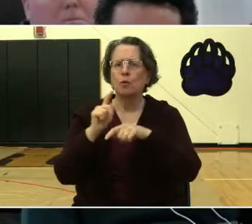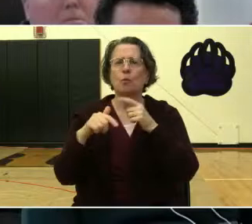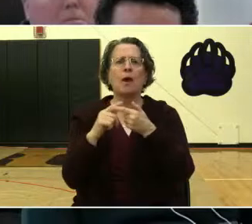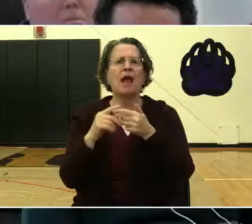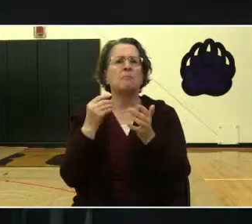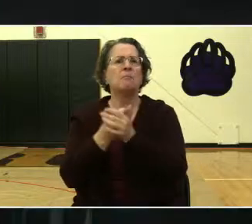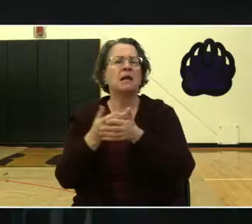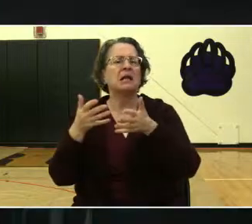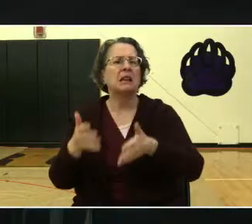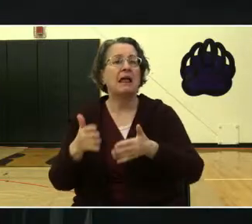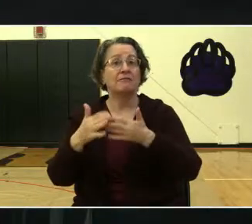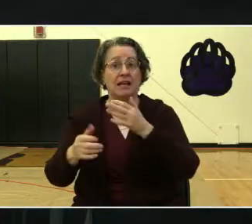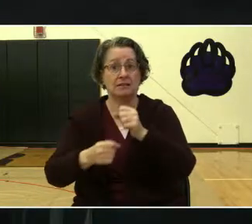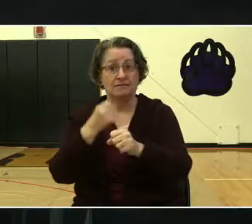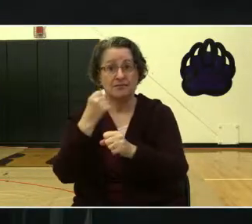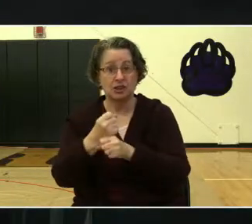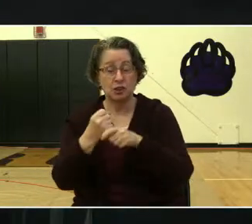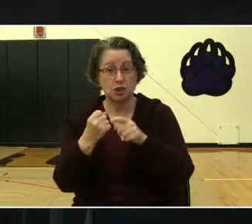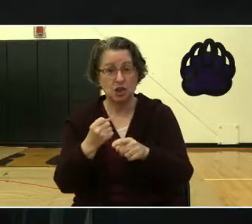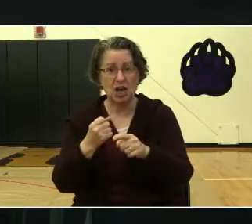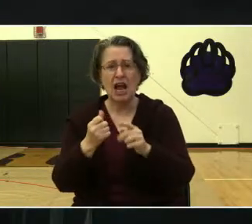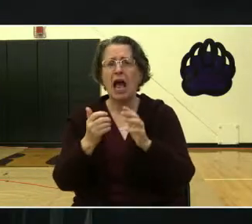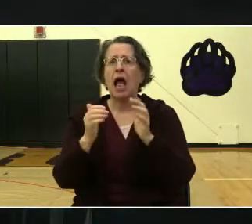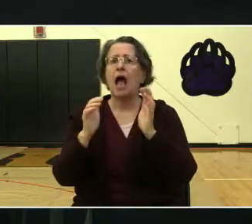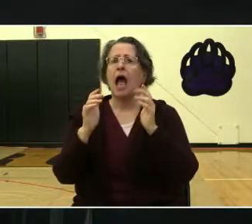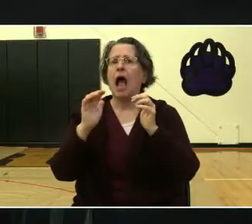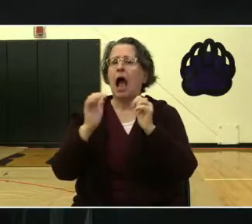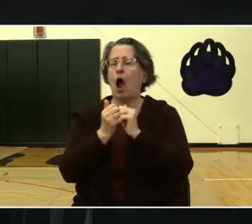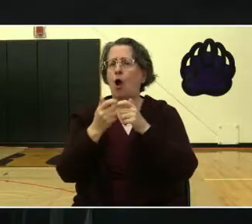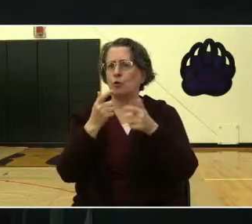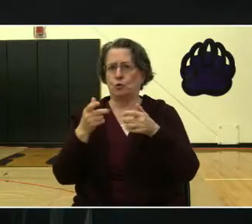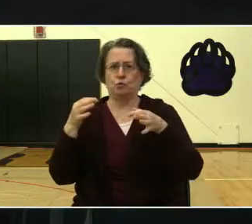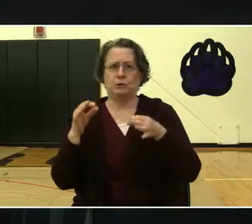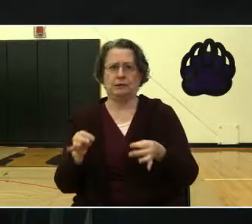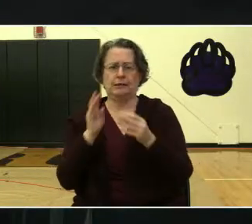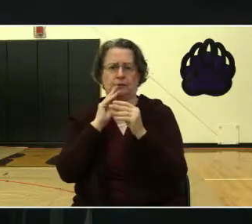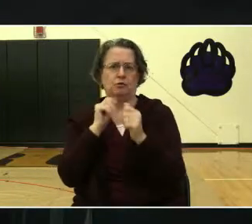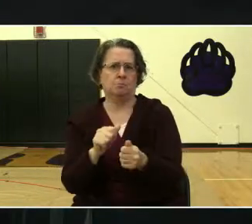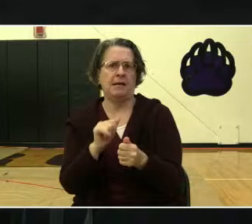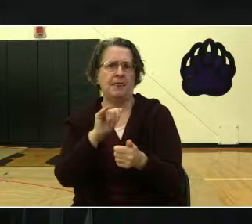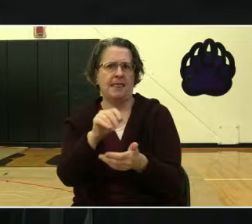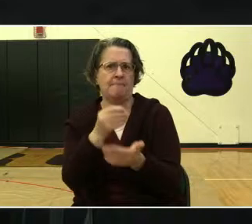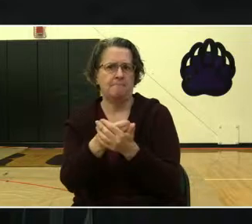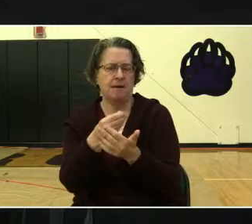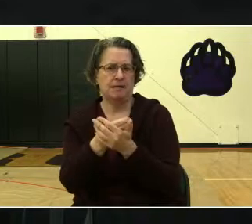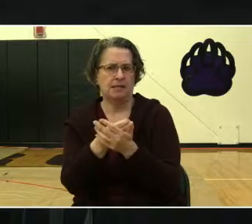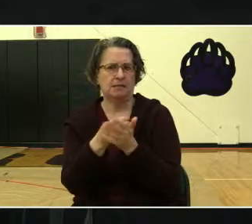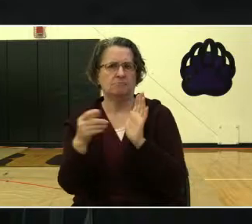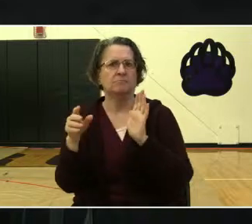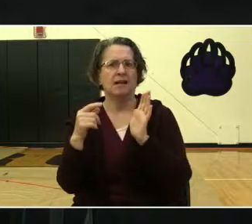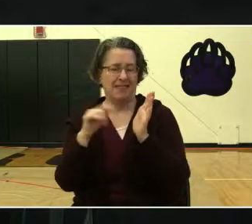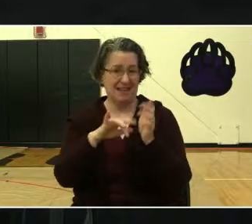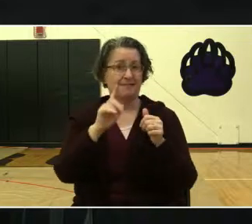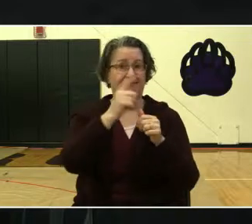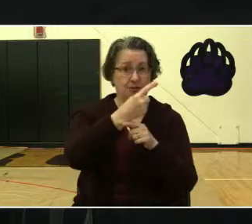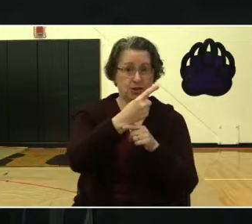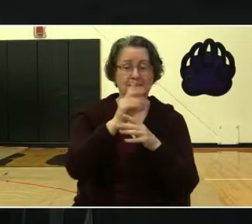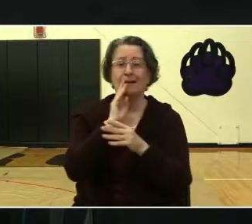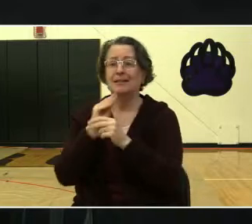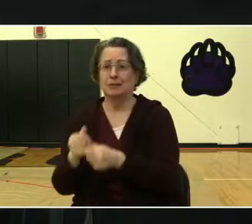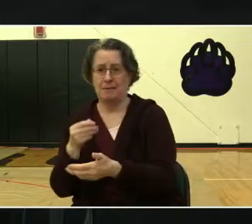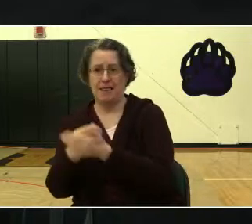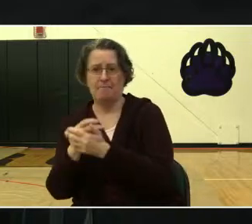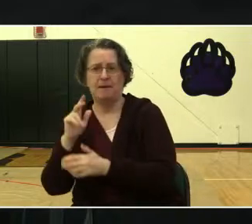is going is there any further discussion on article 12